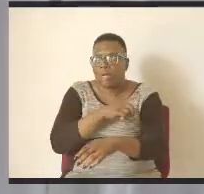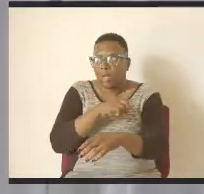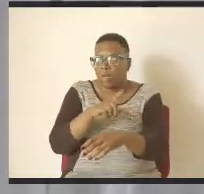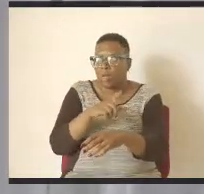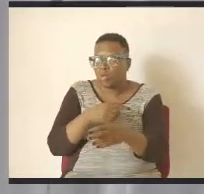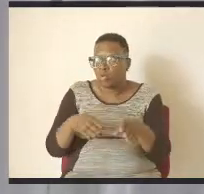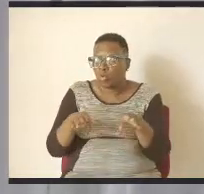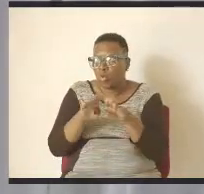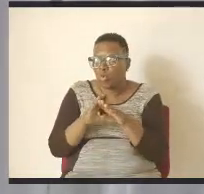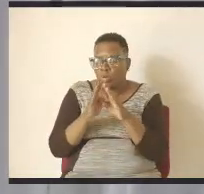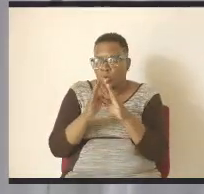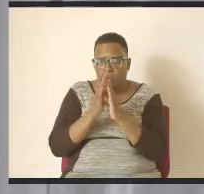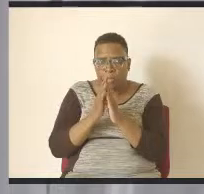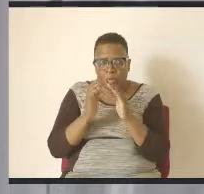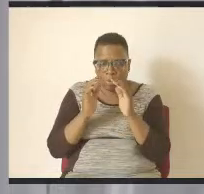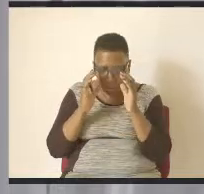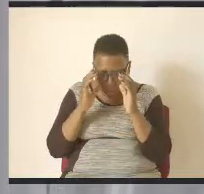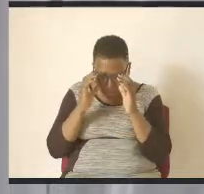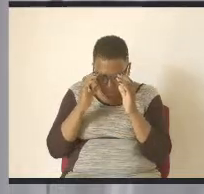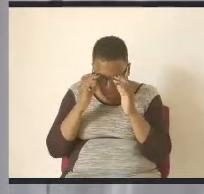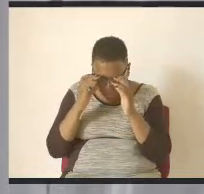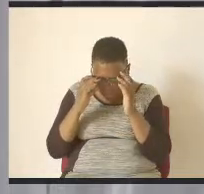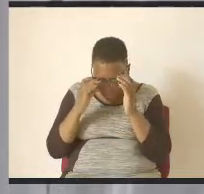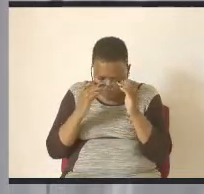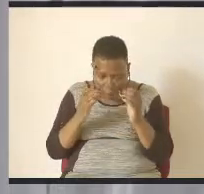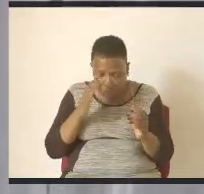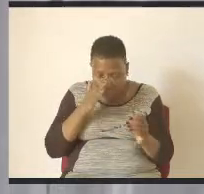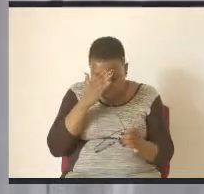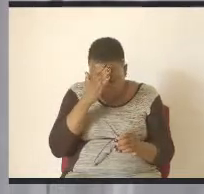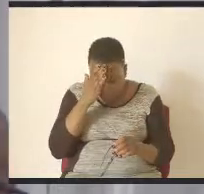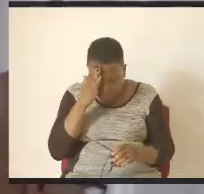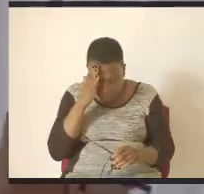close off for us. Brother Lennox.